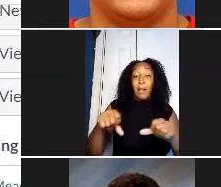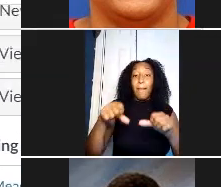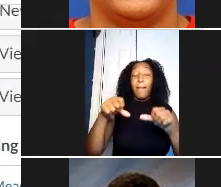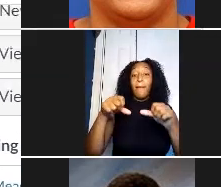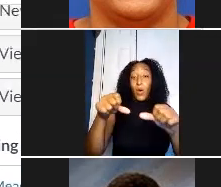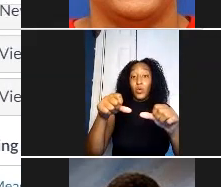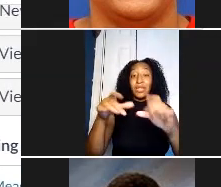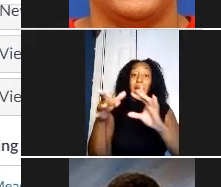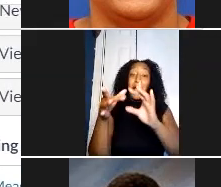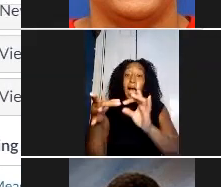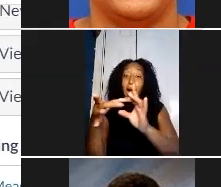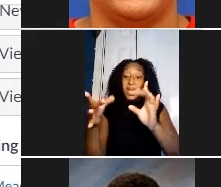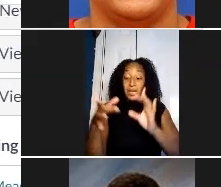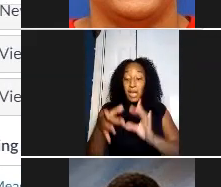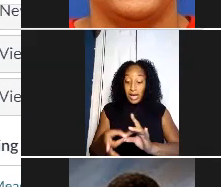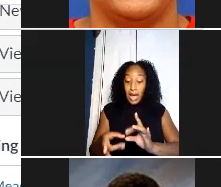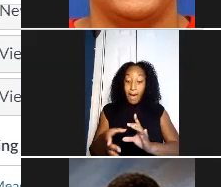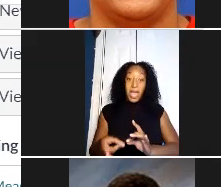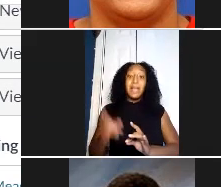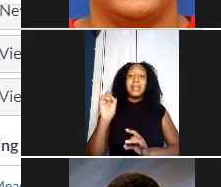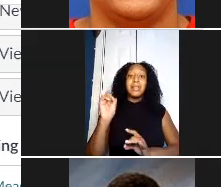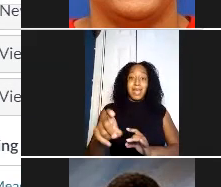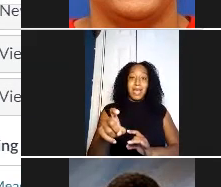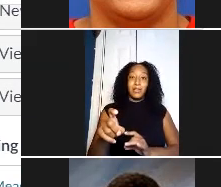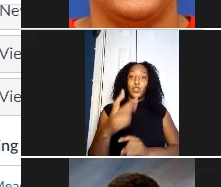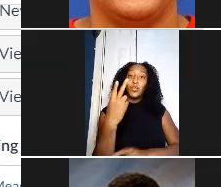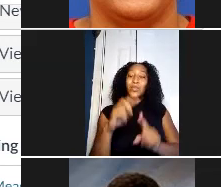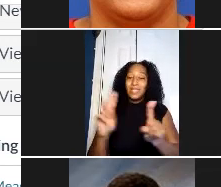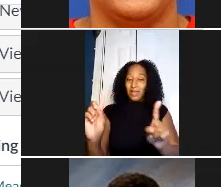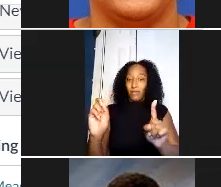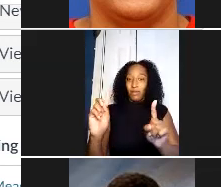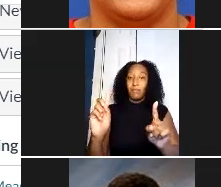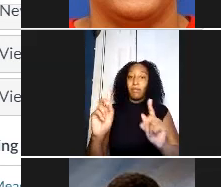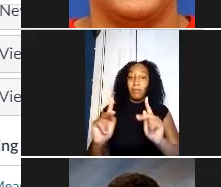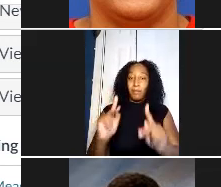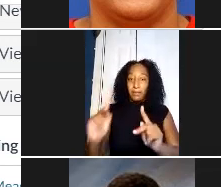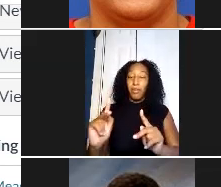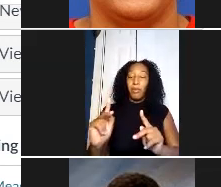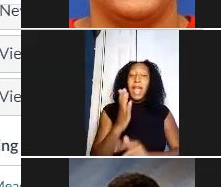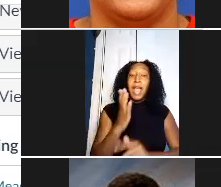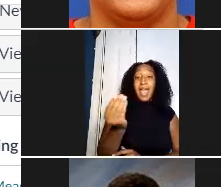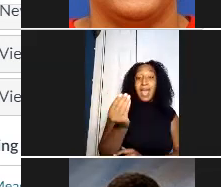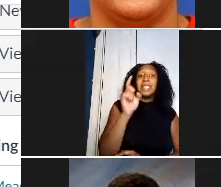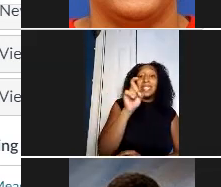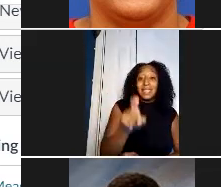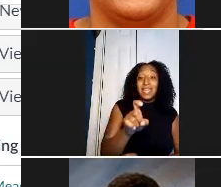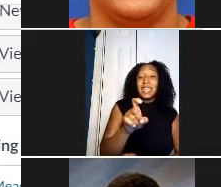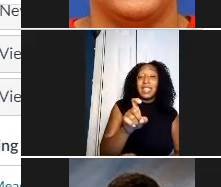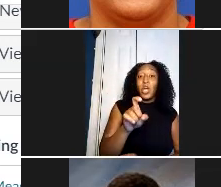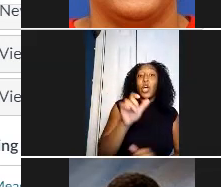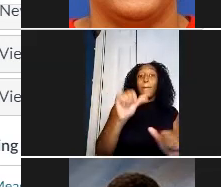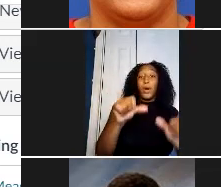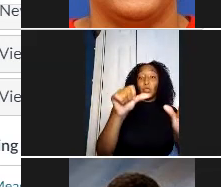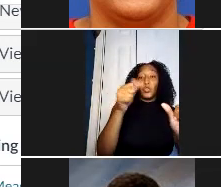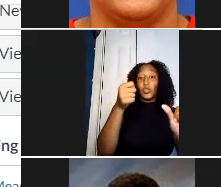follows that basic format. Yes. You answer the questions and then you respond to your classmates. And then